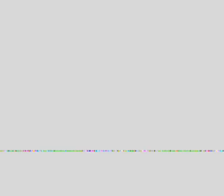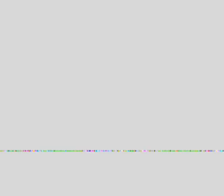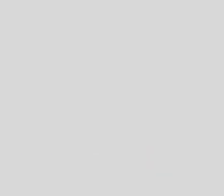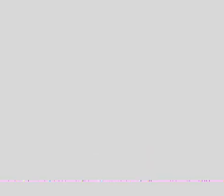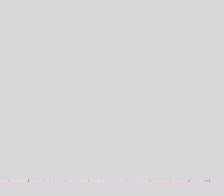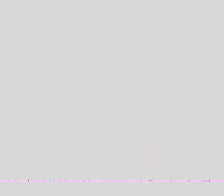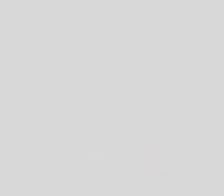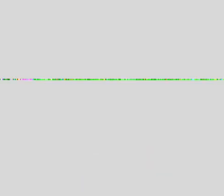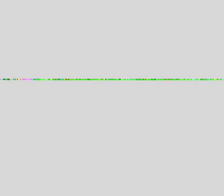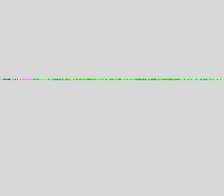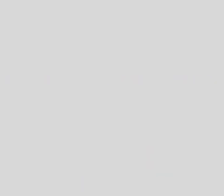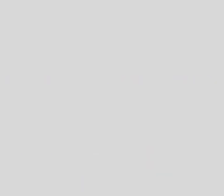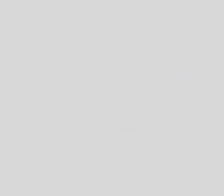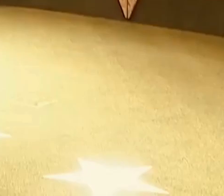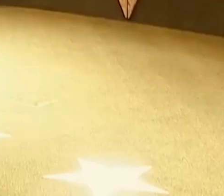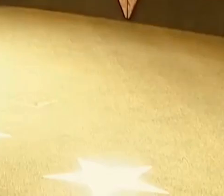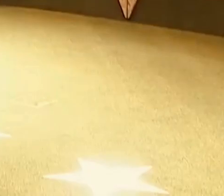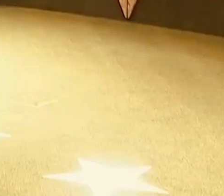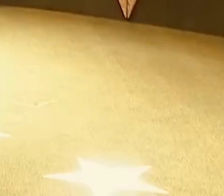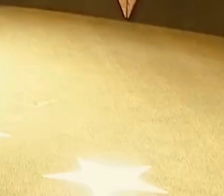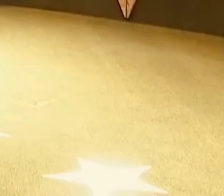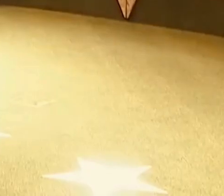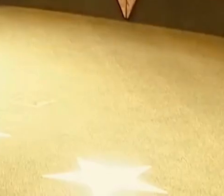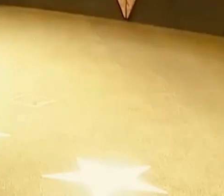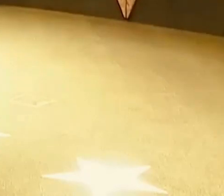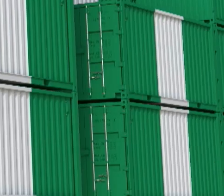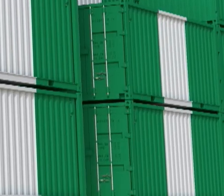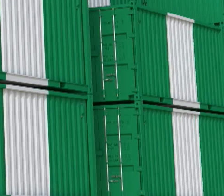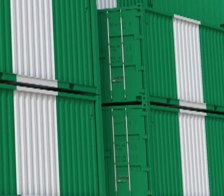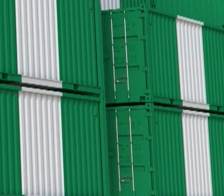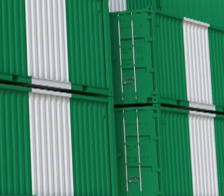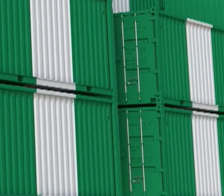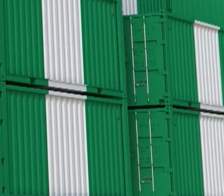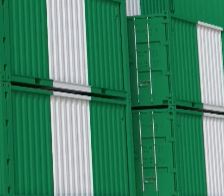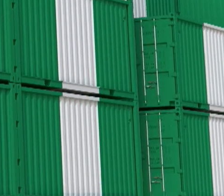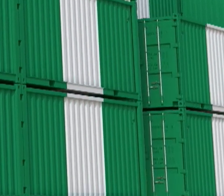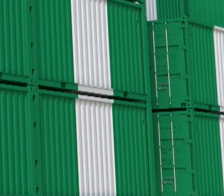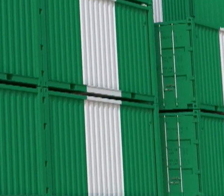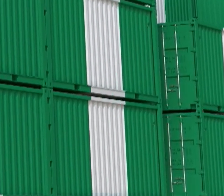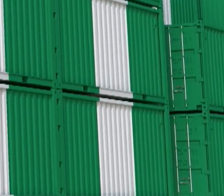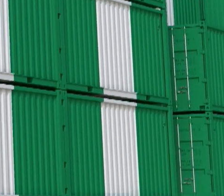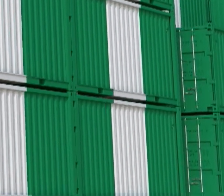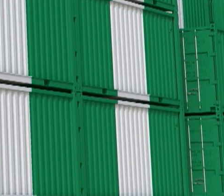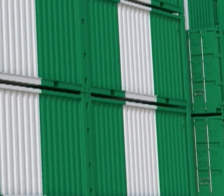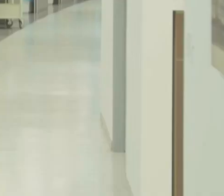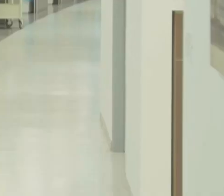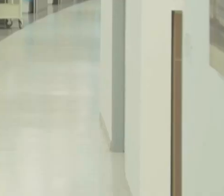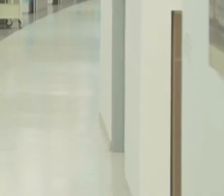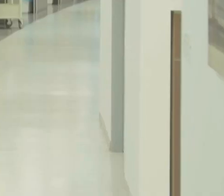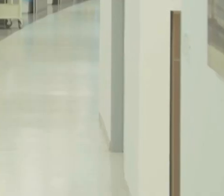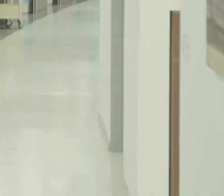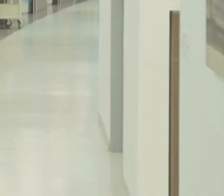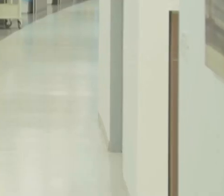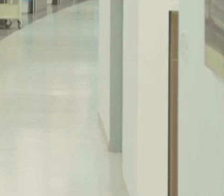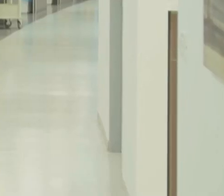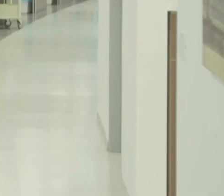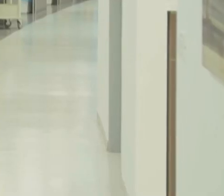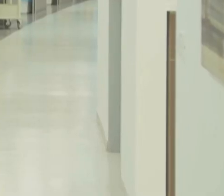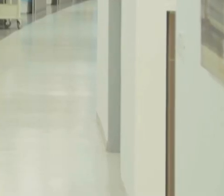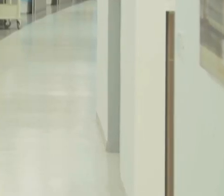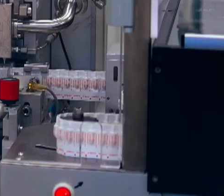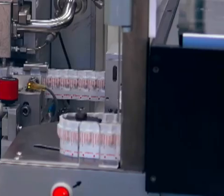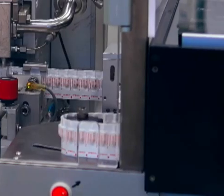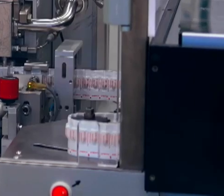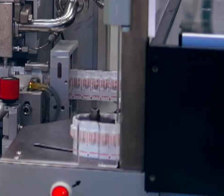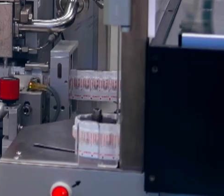items? Next month, the president has also approved the suspension of import. import duties on pharmaceutical raw